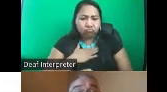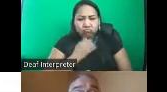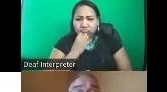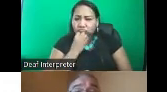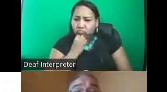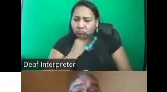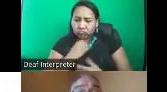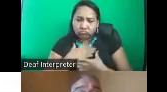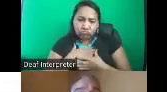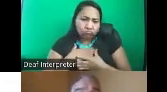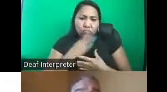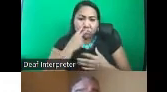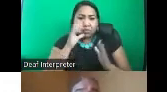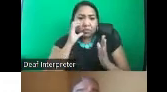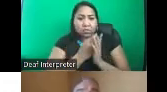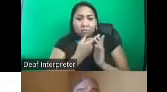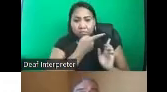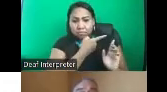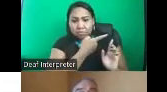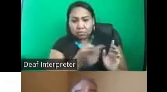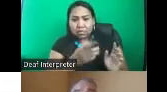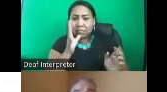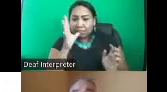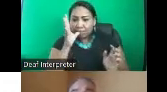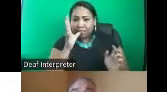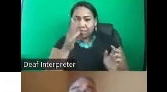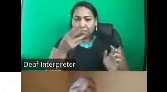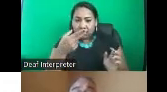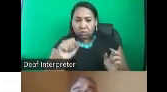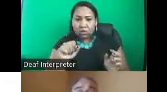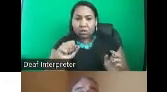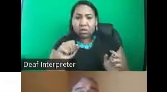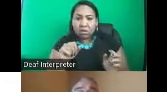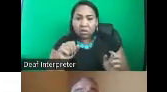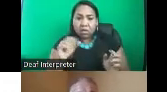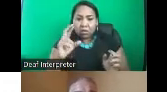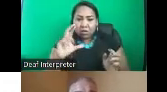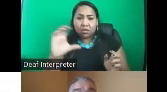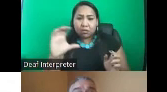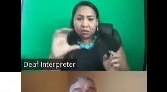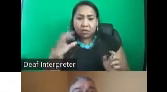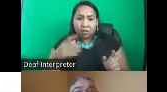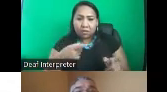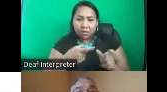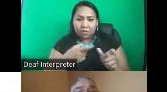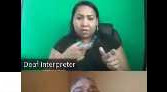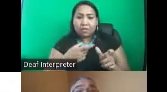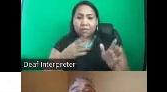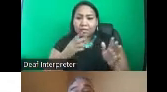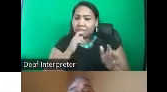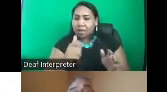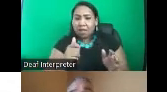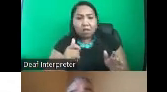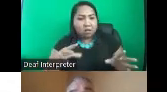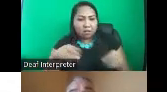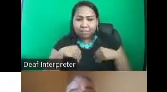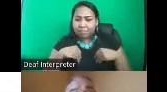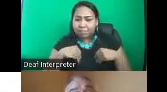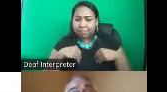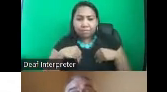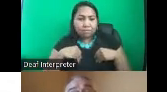When she went to high school in Rapid City, Indian people were not allowed to live in houses yet in Rapid City due